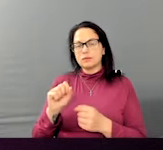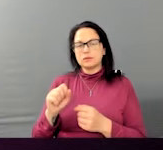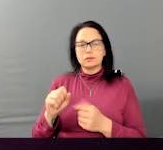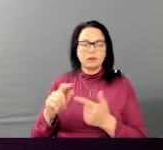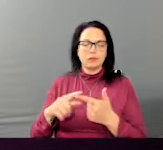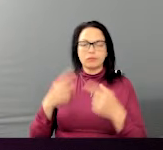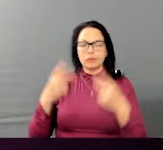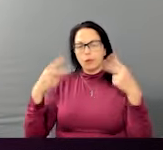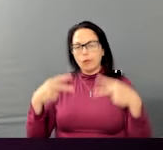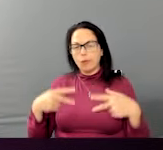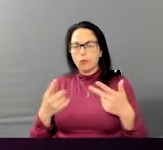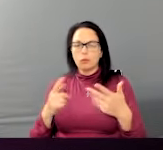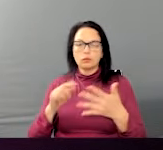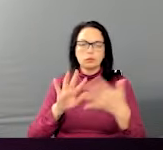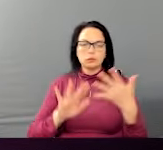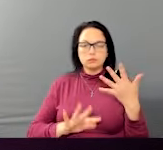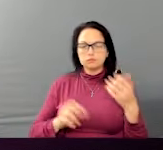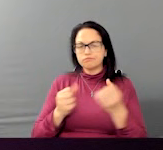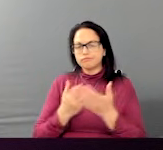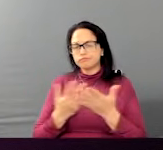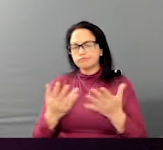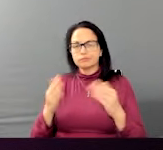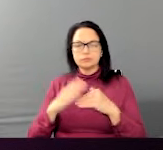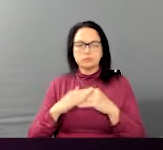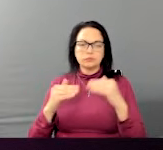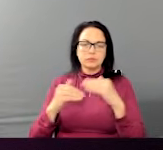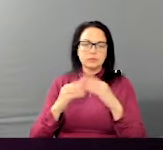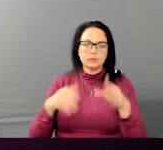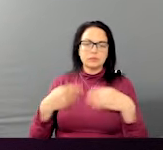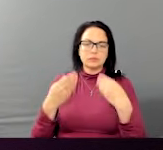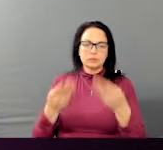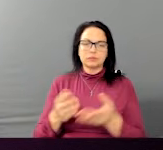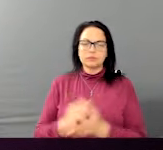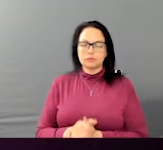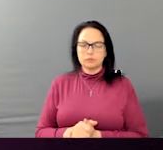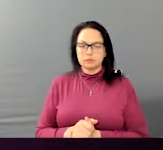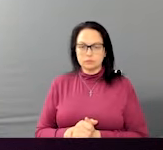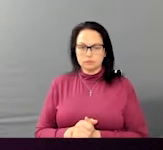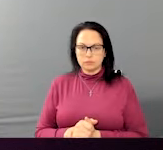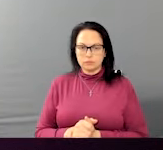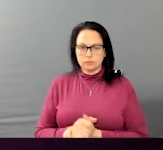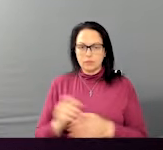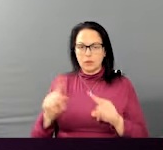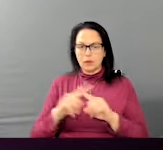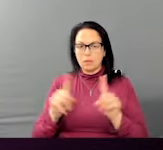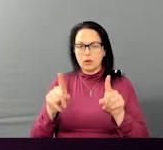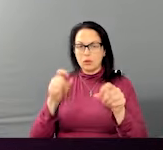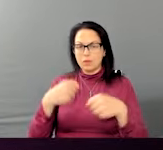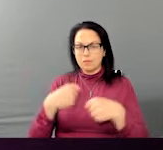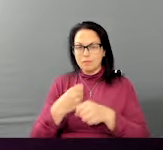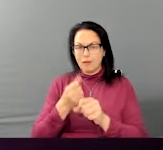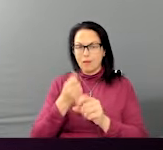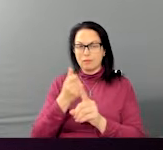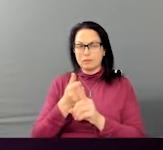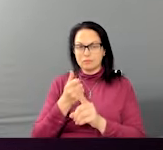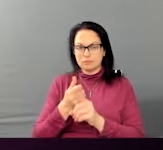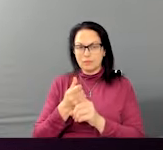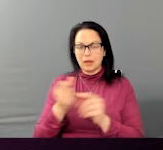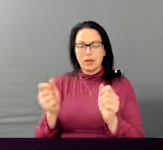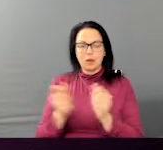and another with Indy. That's the Indy stack with SQLite and Fly. But you can make your own, and with that, you